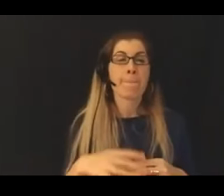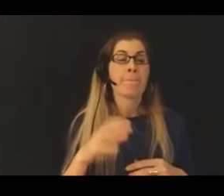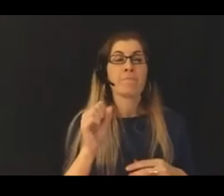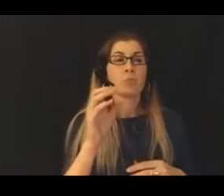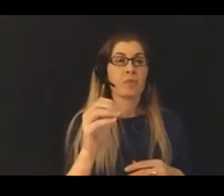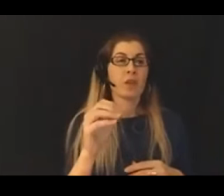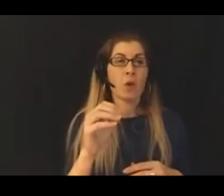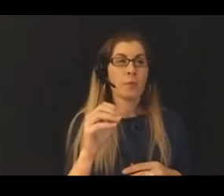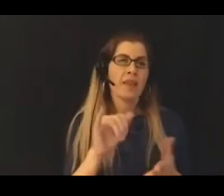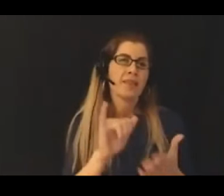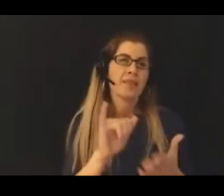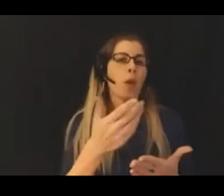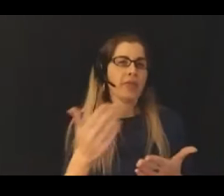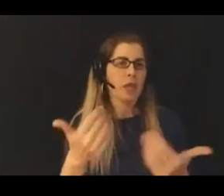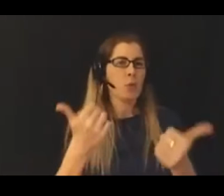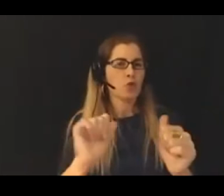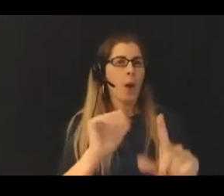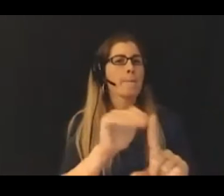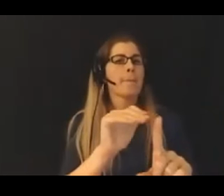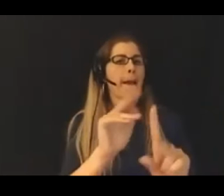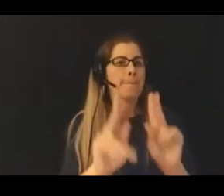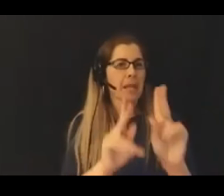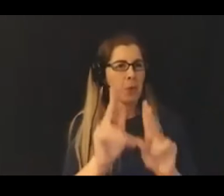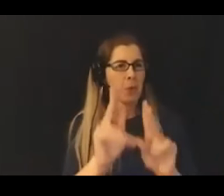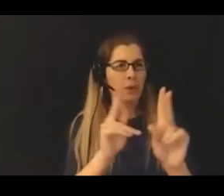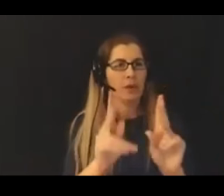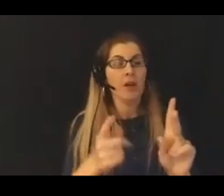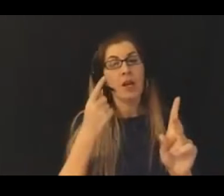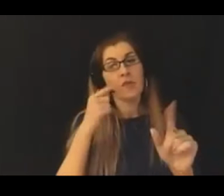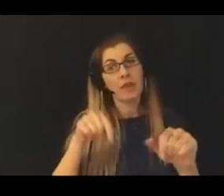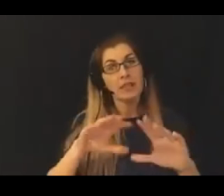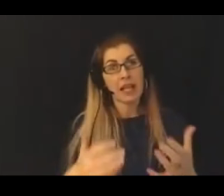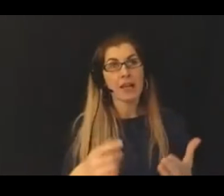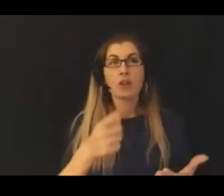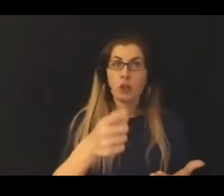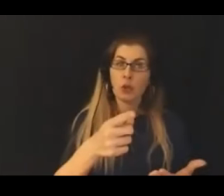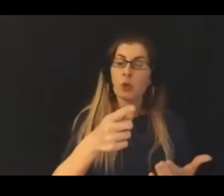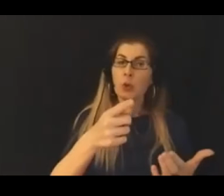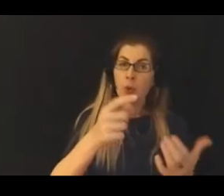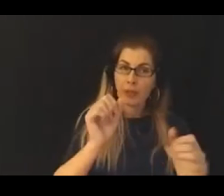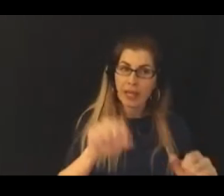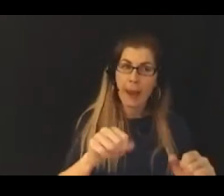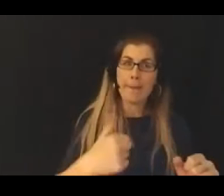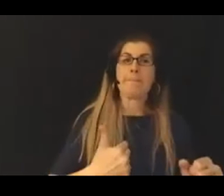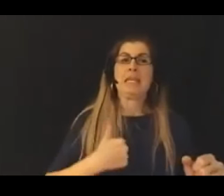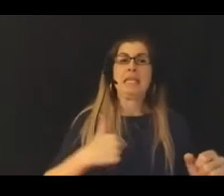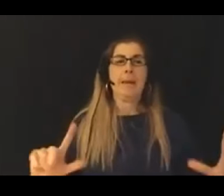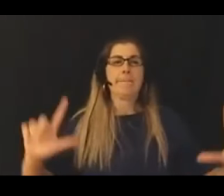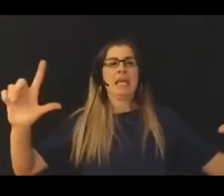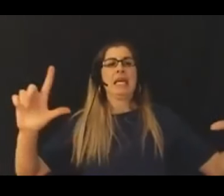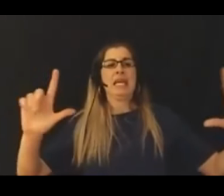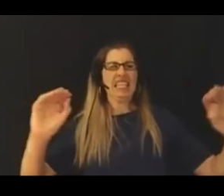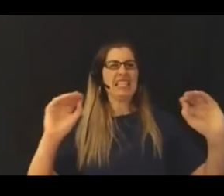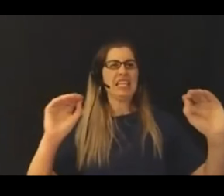to remind people, that in this portion of class, you'll be learning material. You can have me really big on your screen. And then in